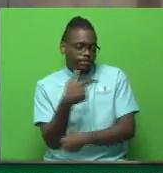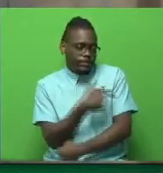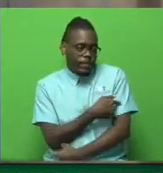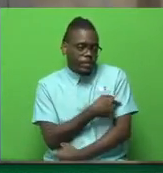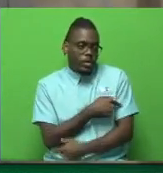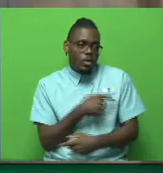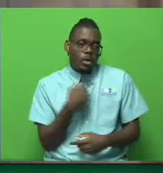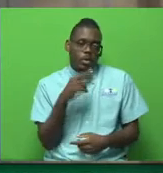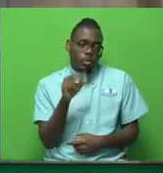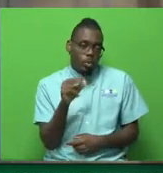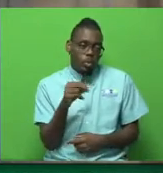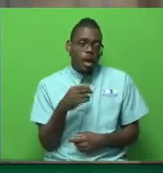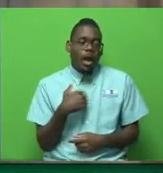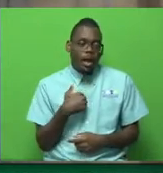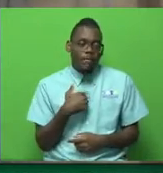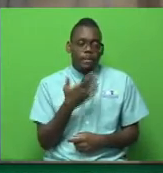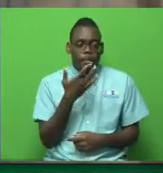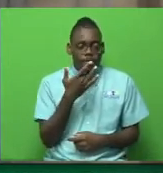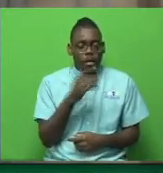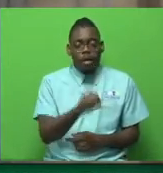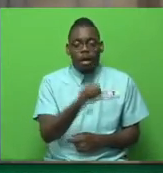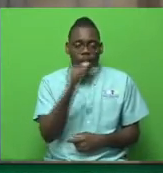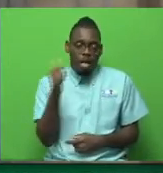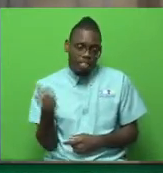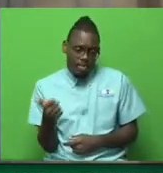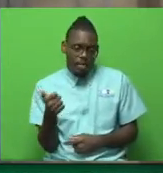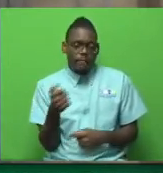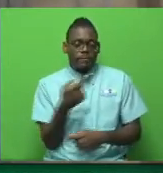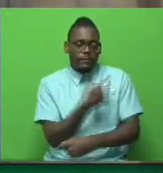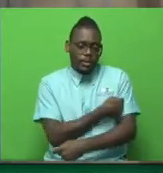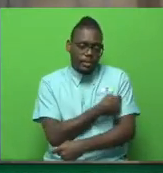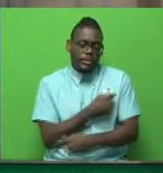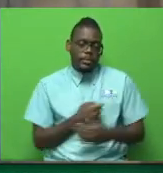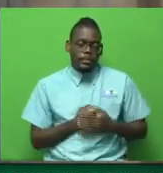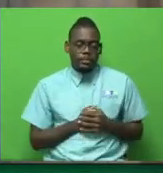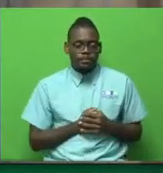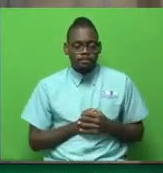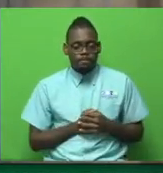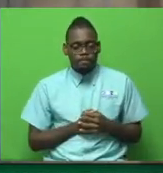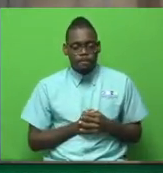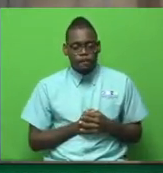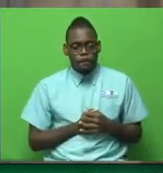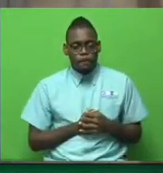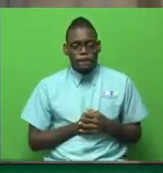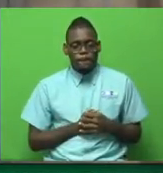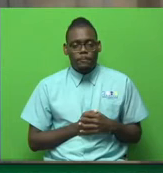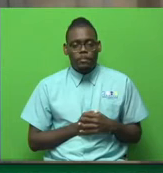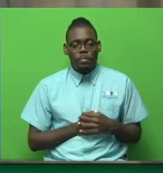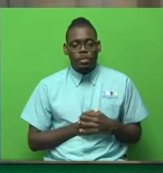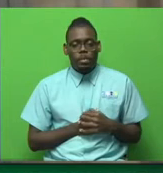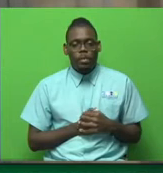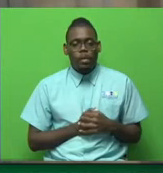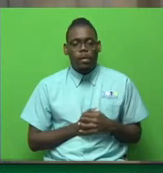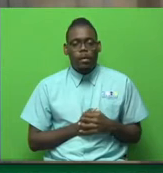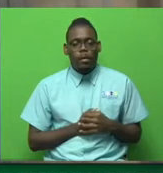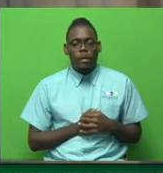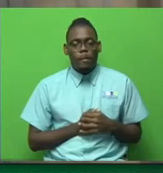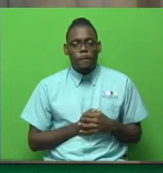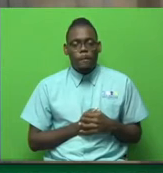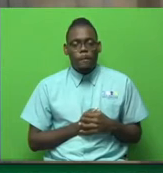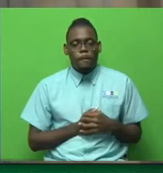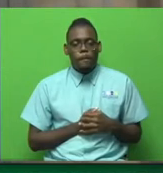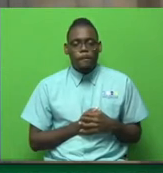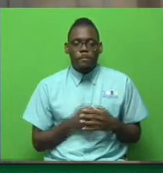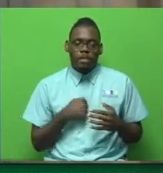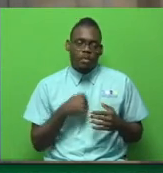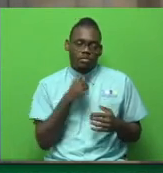I would just like to review that fact and I did not I did not see this at the time not the art of vaccine hesitancy